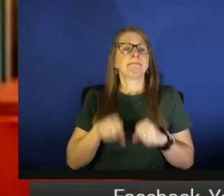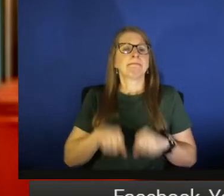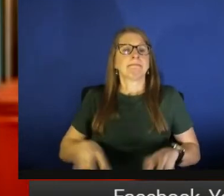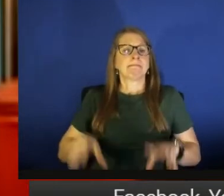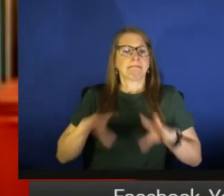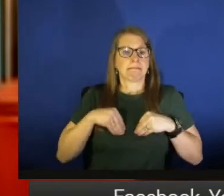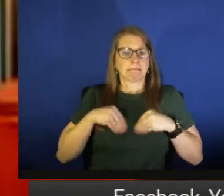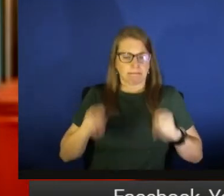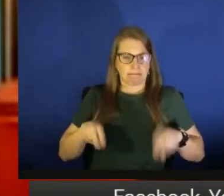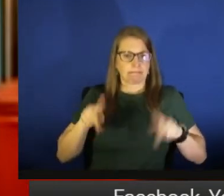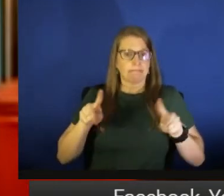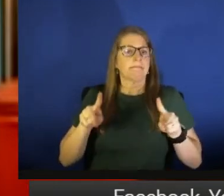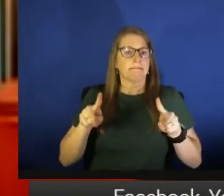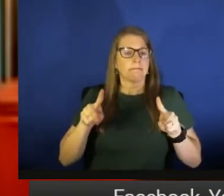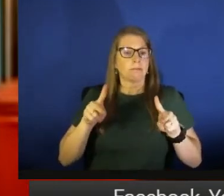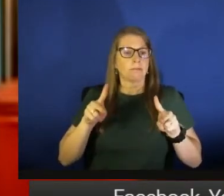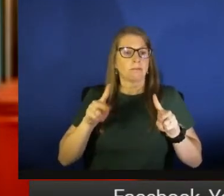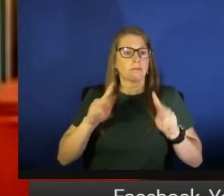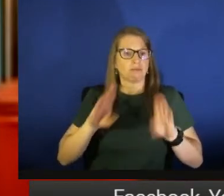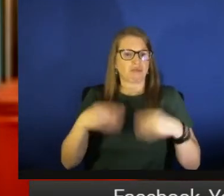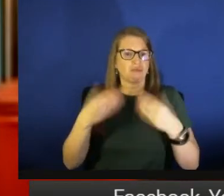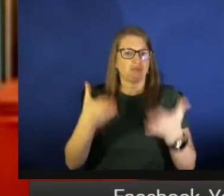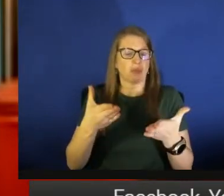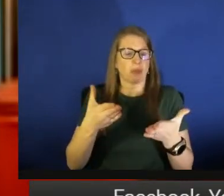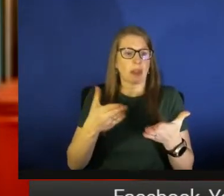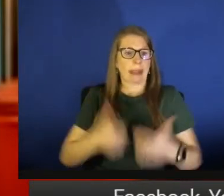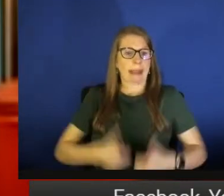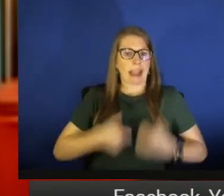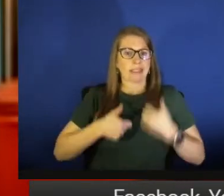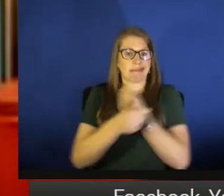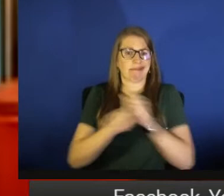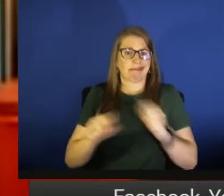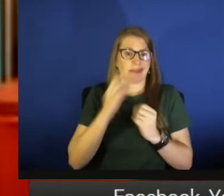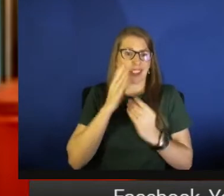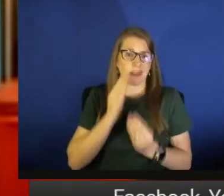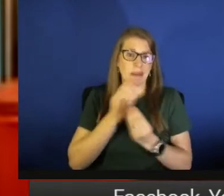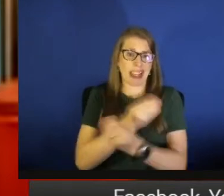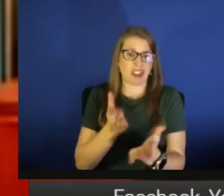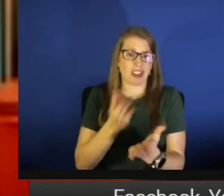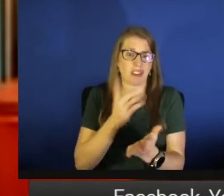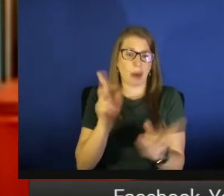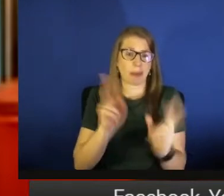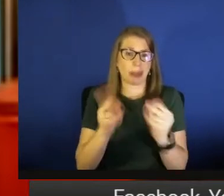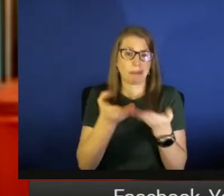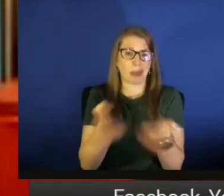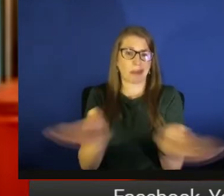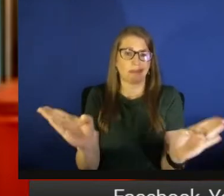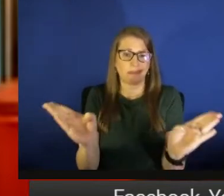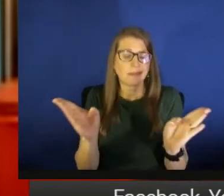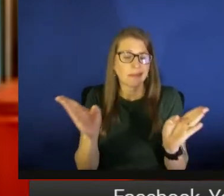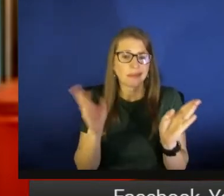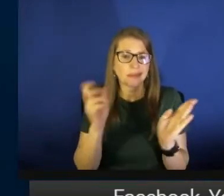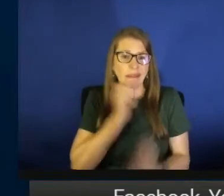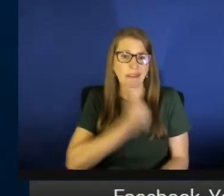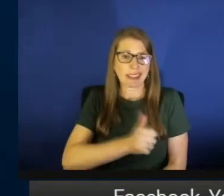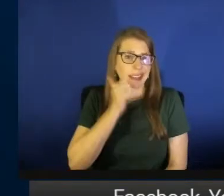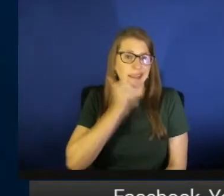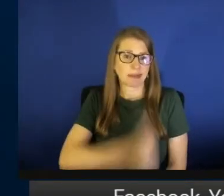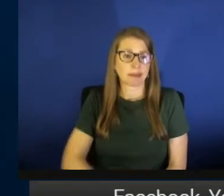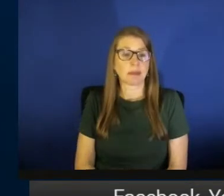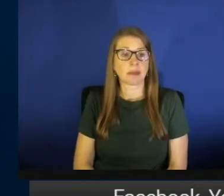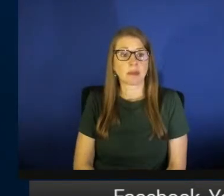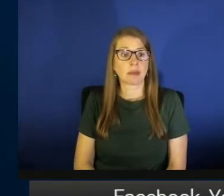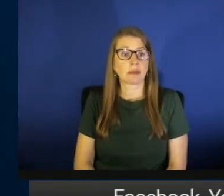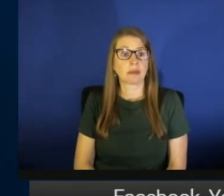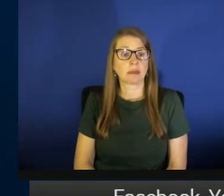to provide potentially life-saving information to our audiences day in and day out. Look, I